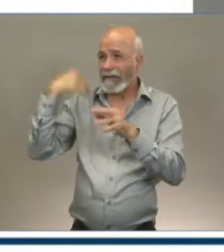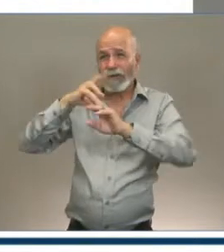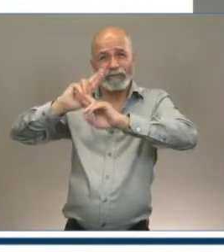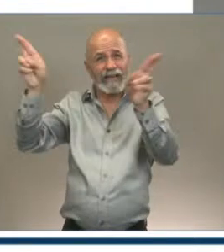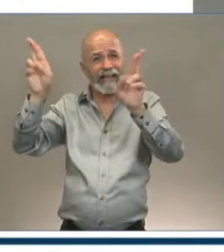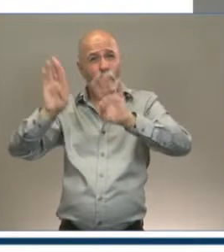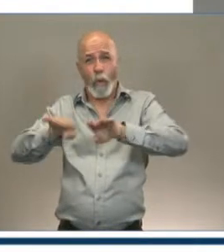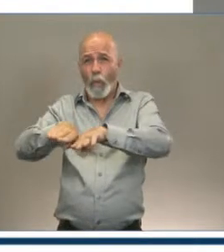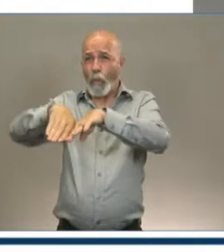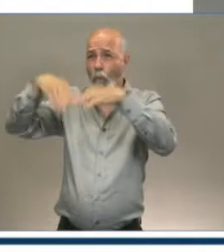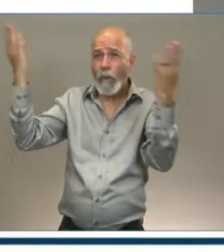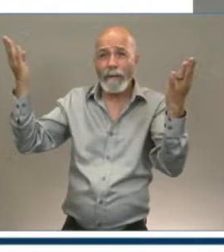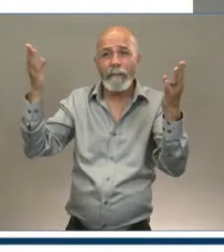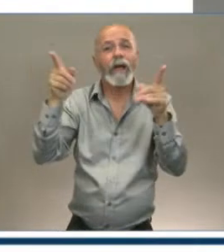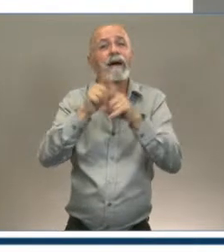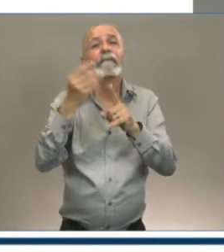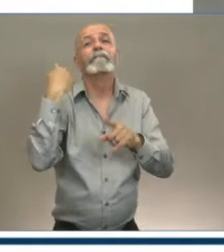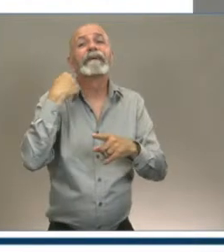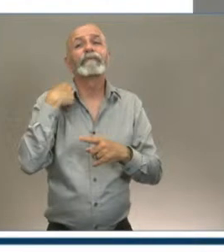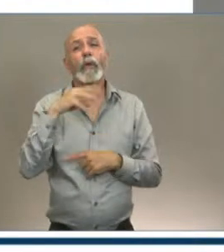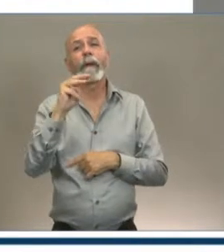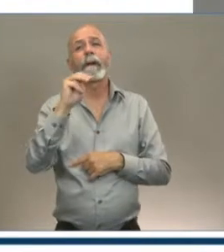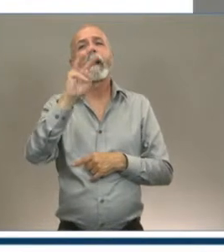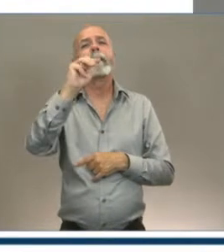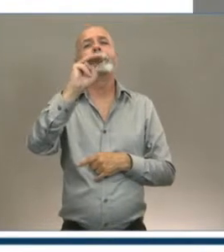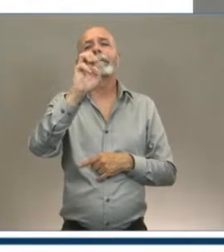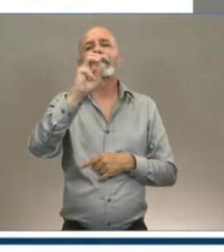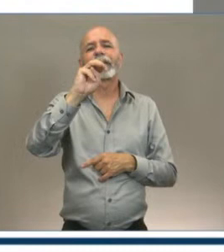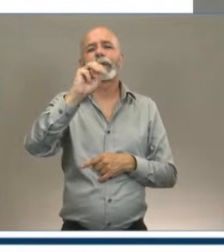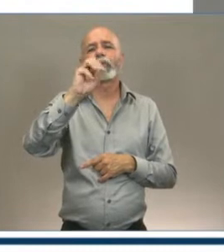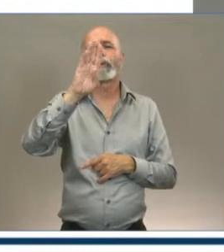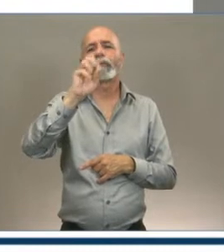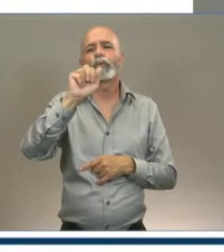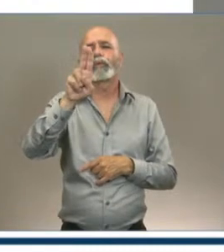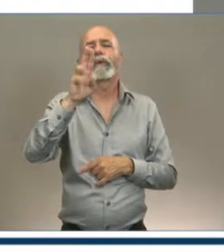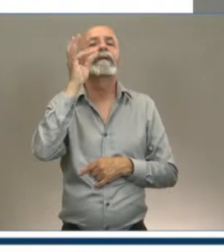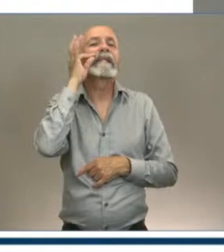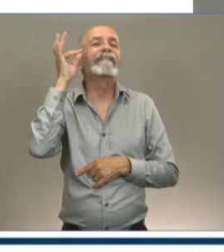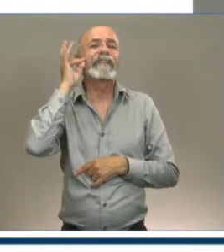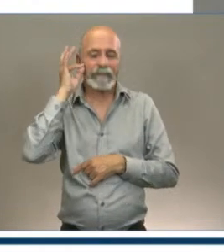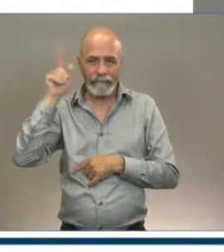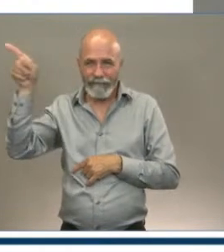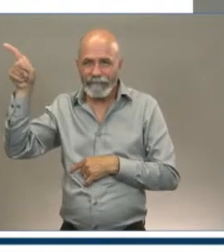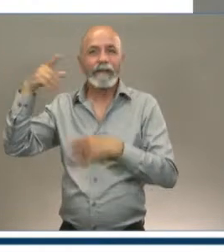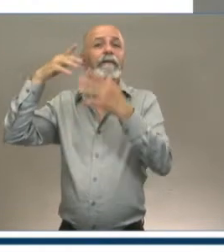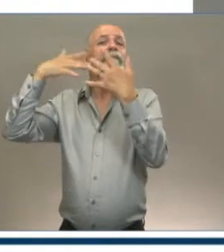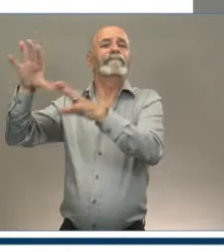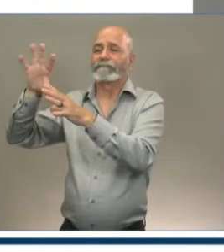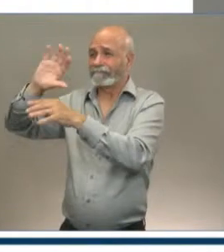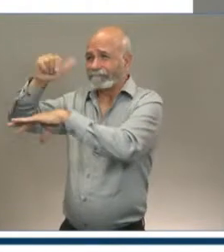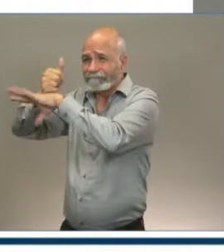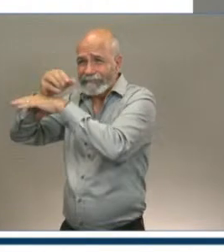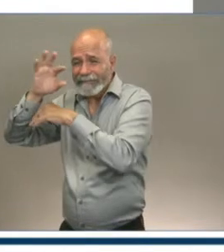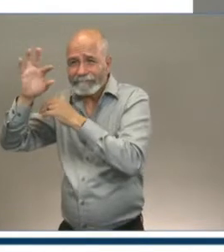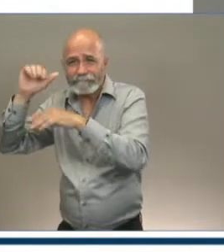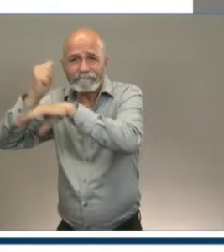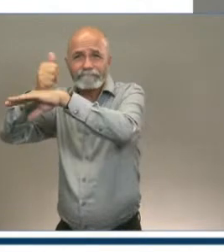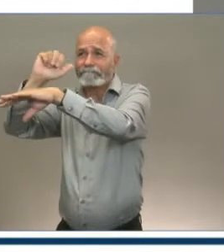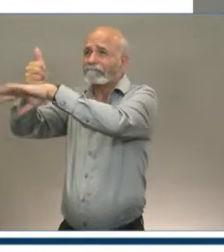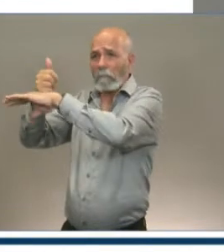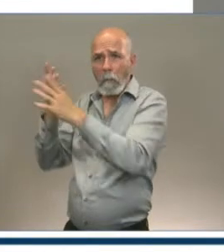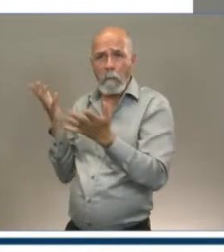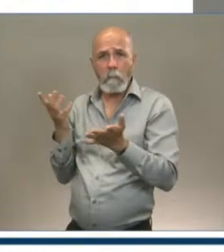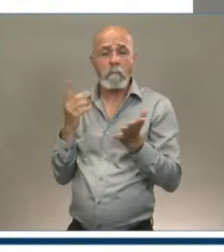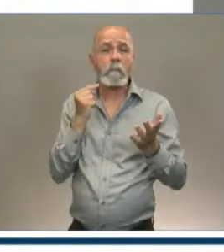Member 2 Centre as well, and we're also looking at making sure that in the coming days we